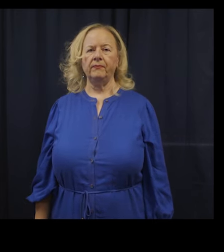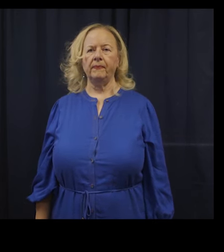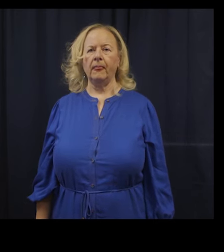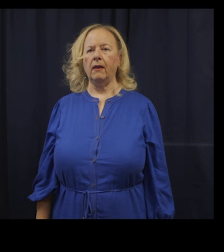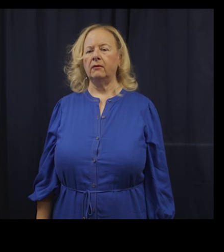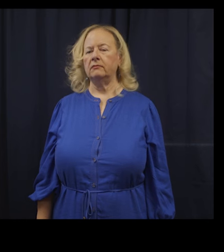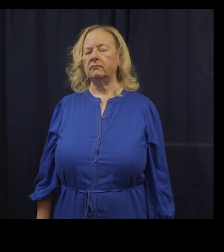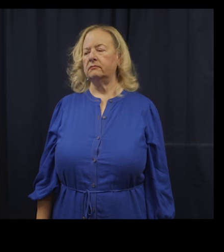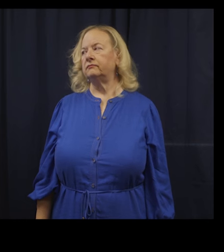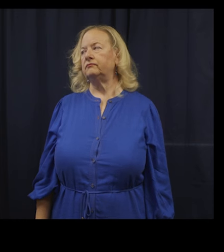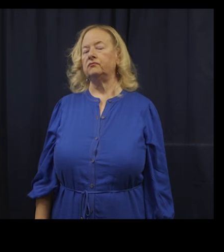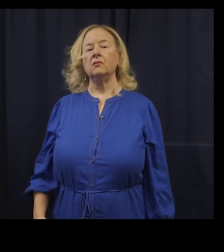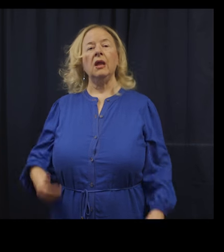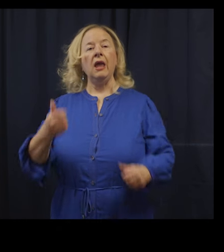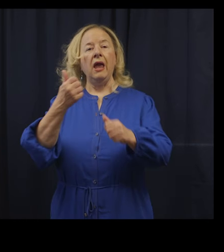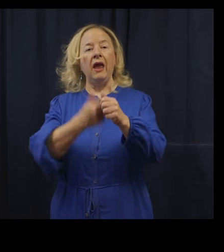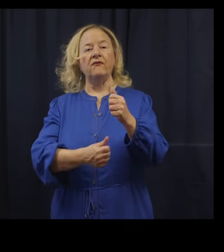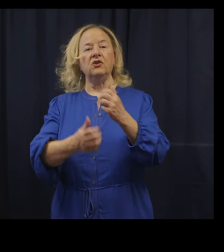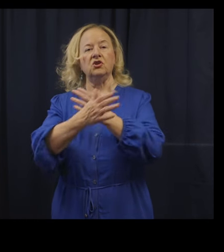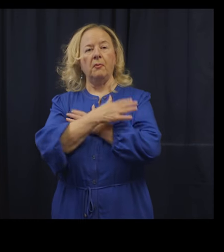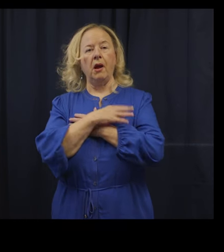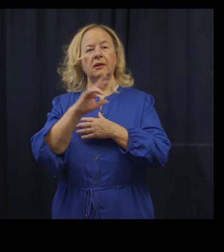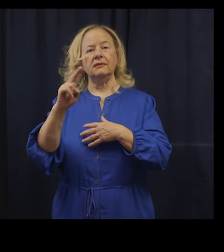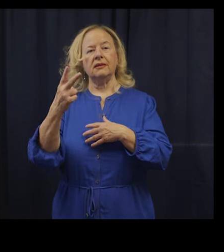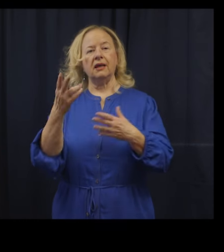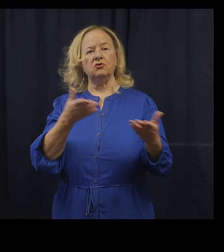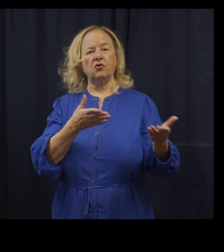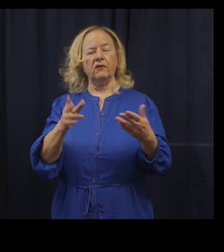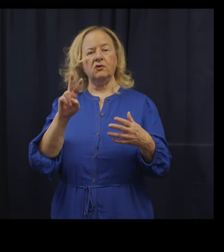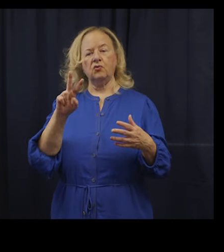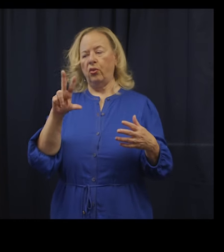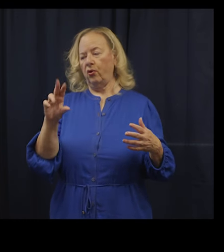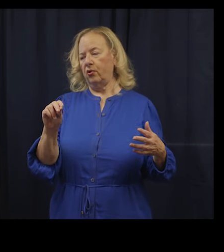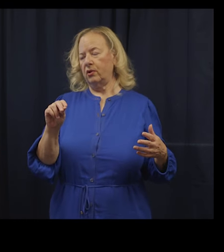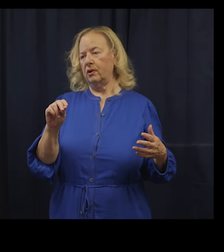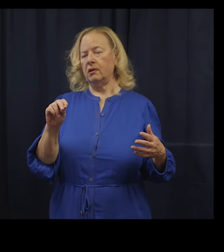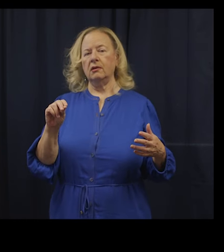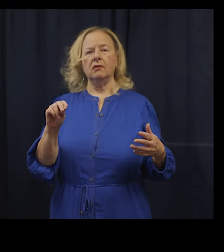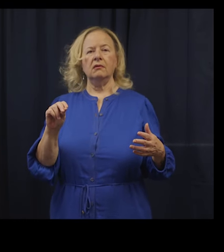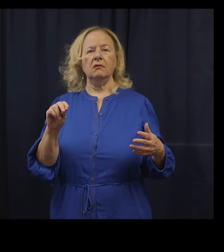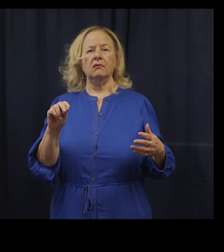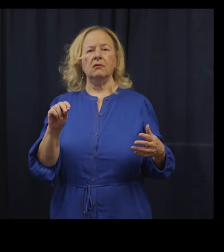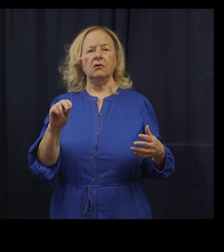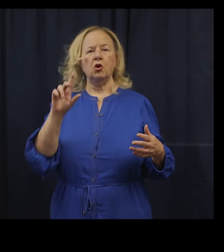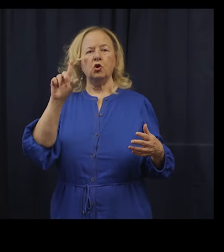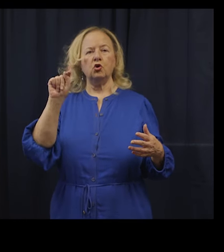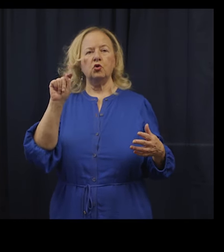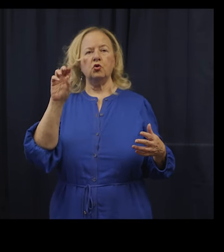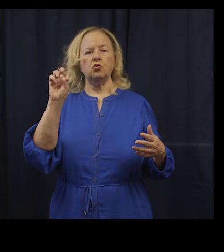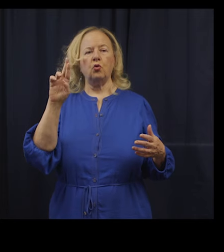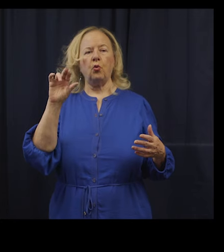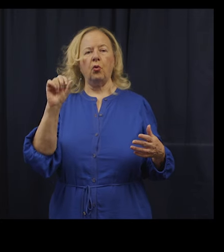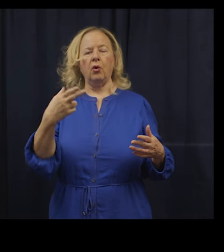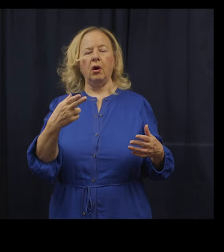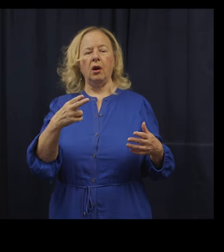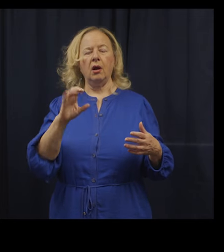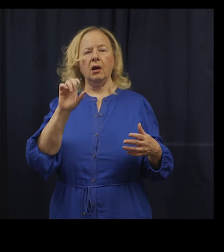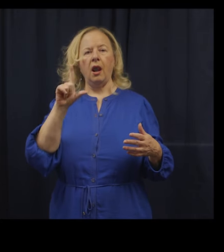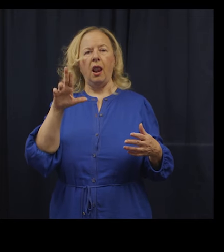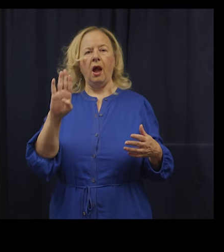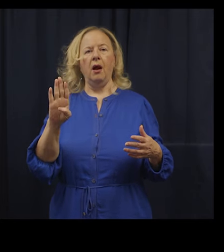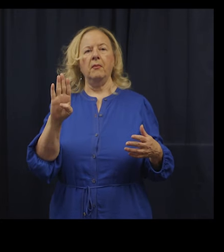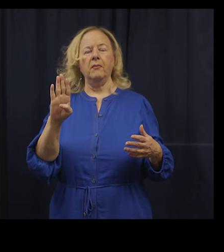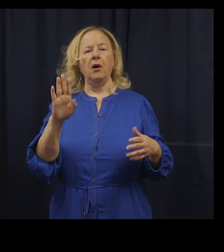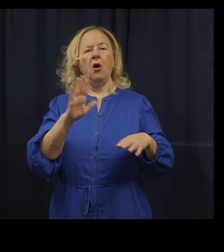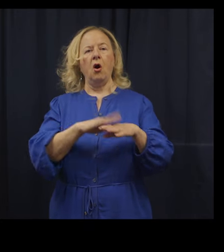All right, every Shabbat after our second service at 2:30, right here we have Torah Club. going over the Torah portion. And then